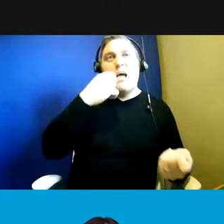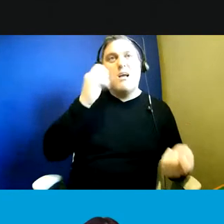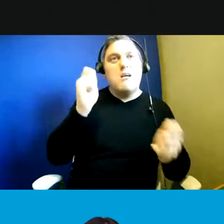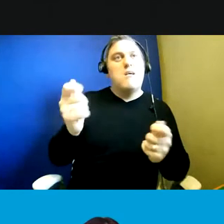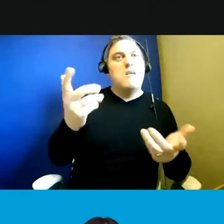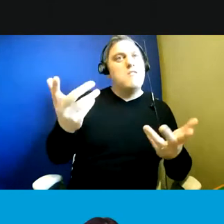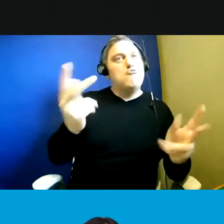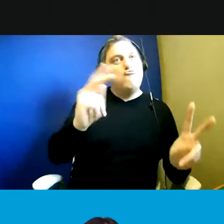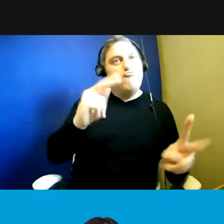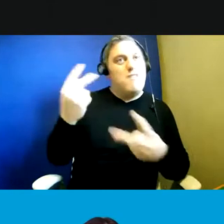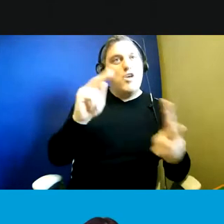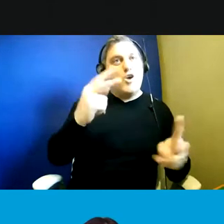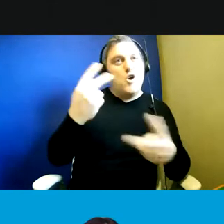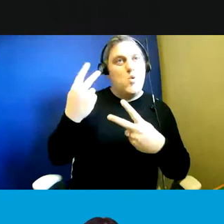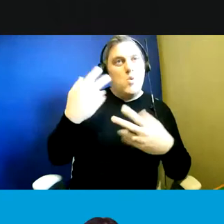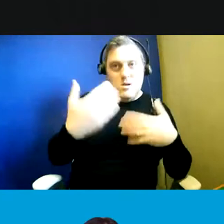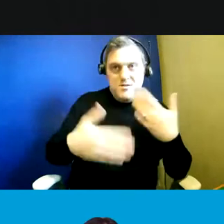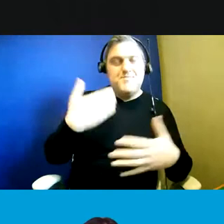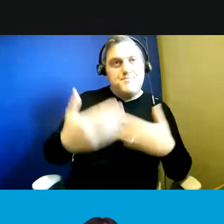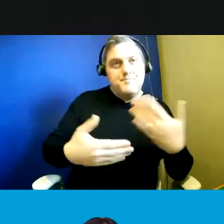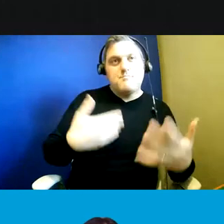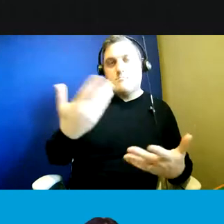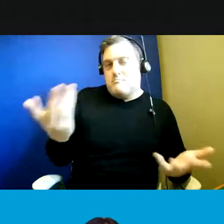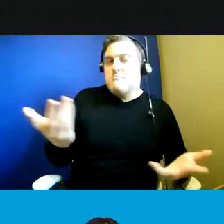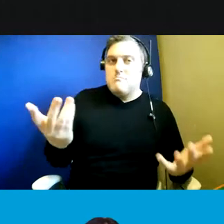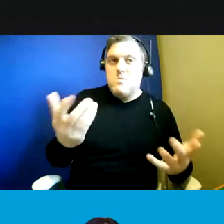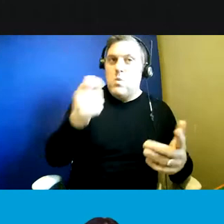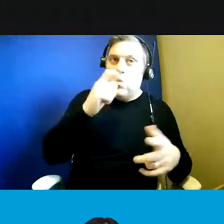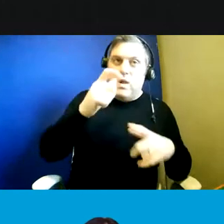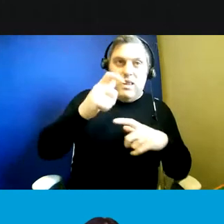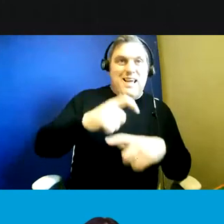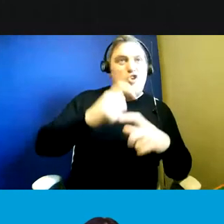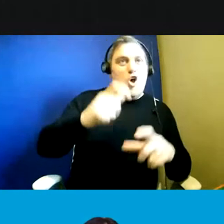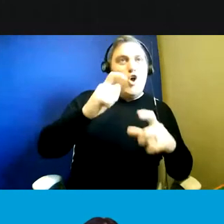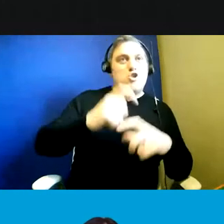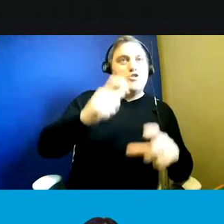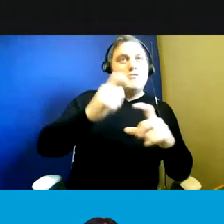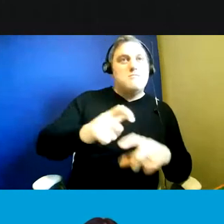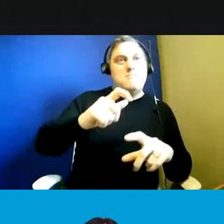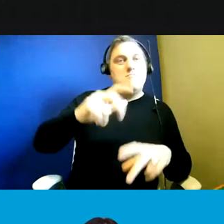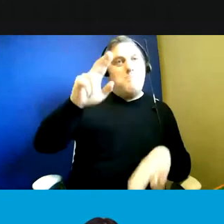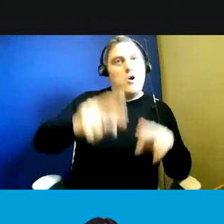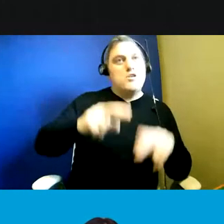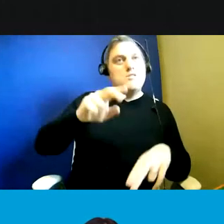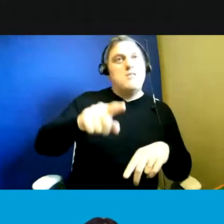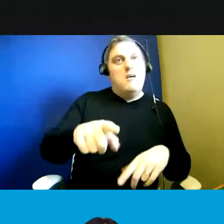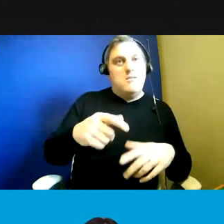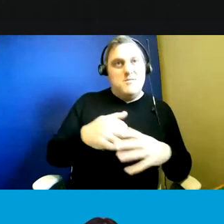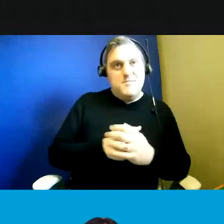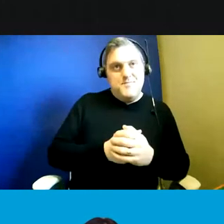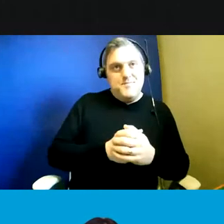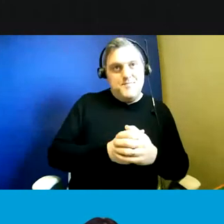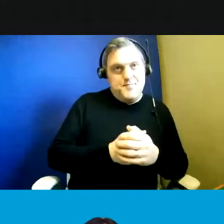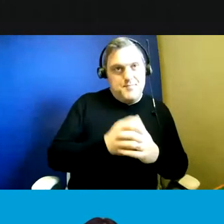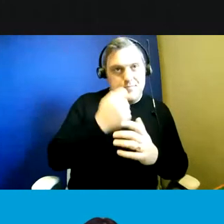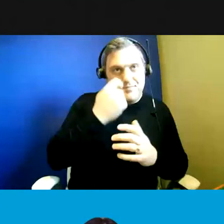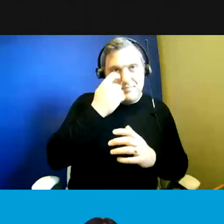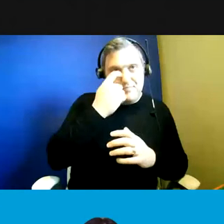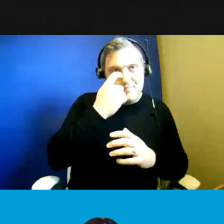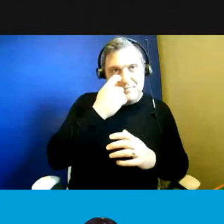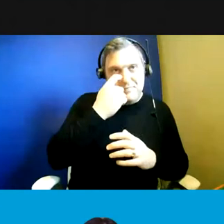that dialogue ongoing. So yes, we will continue to monitor the service and develop it, is